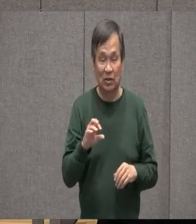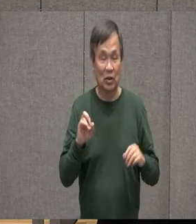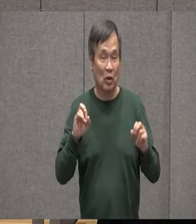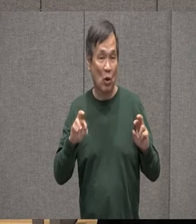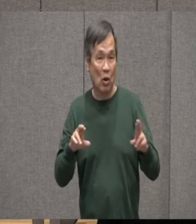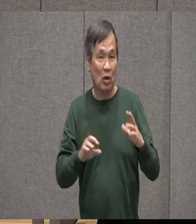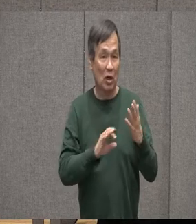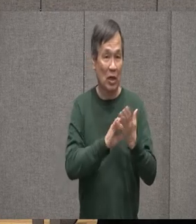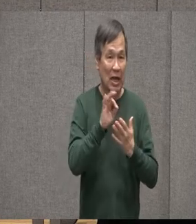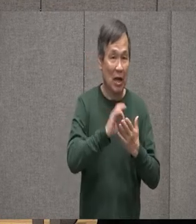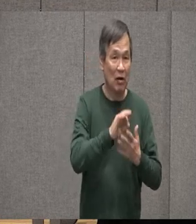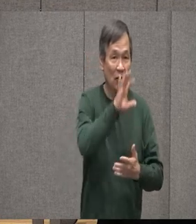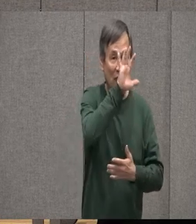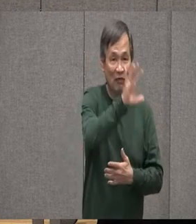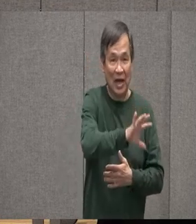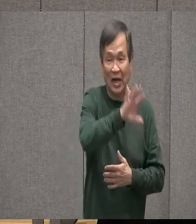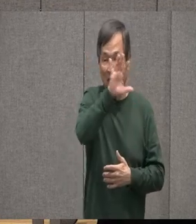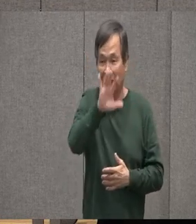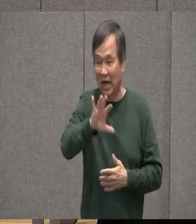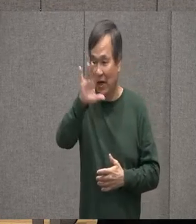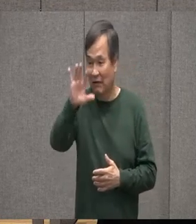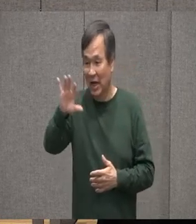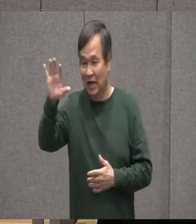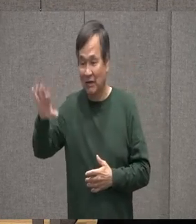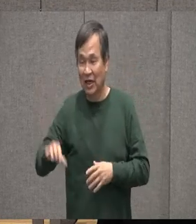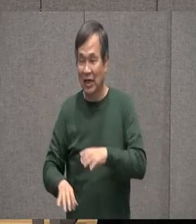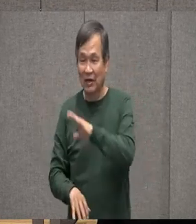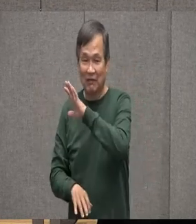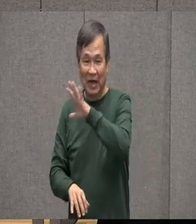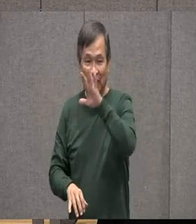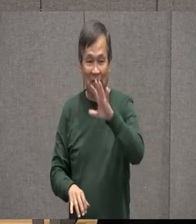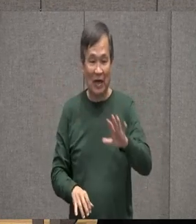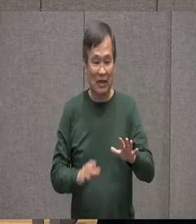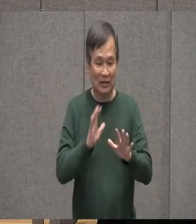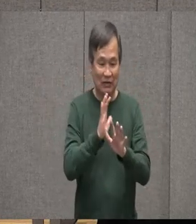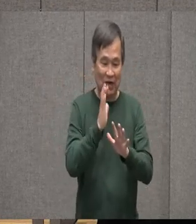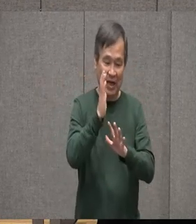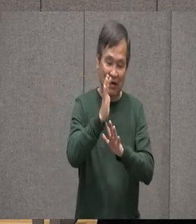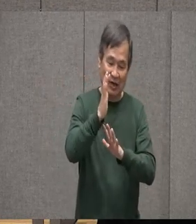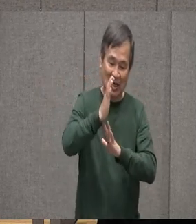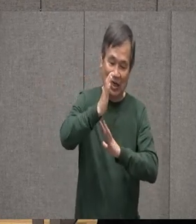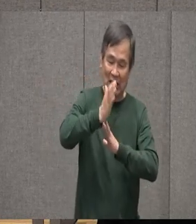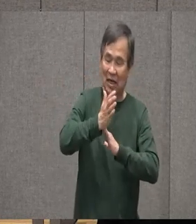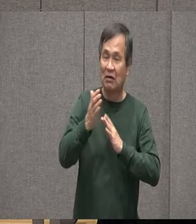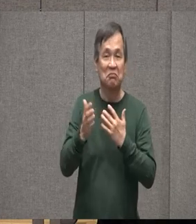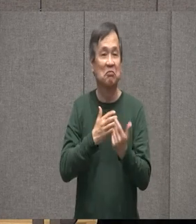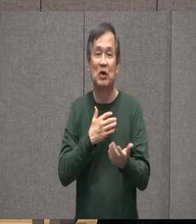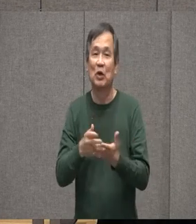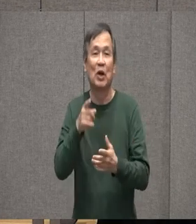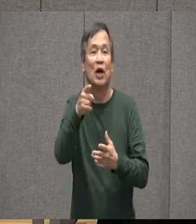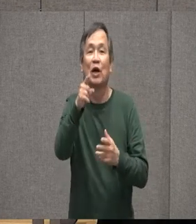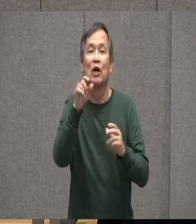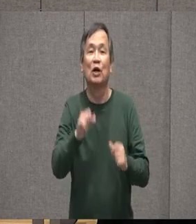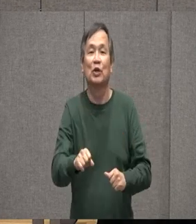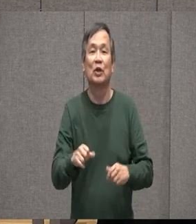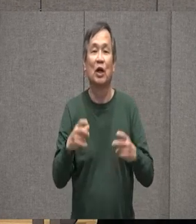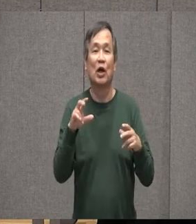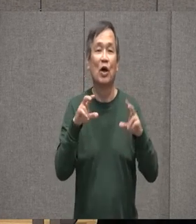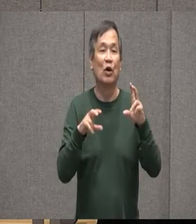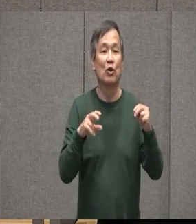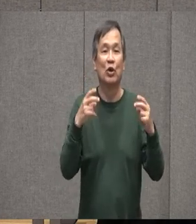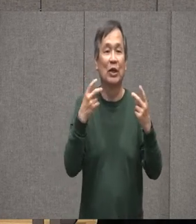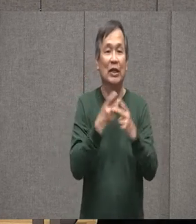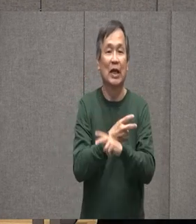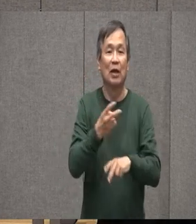some counting by fives and tracked your counts on your fingers. Either way, you've solved 30 times 2 equals